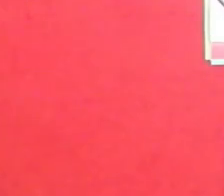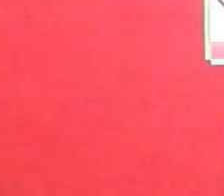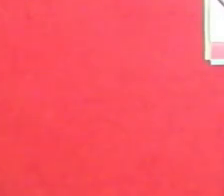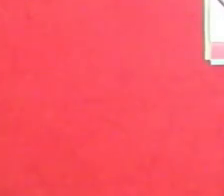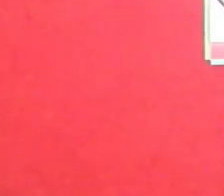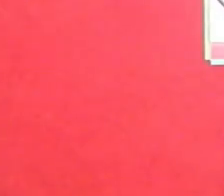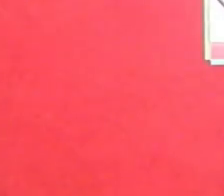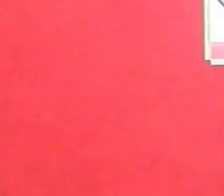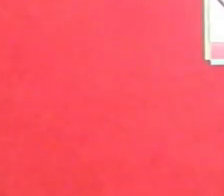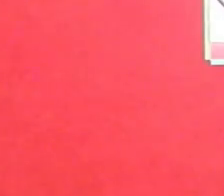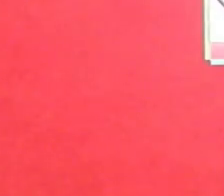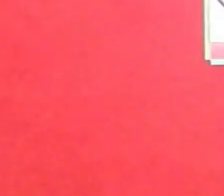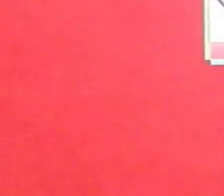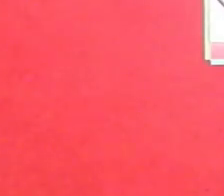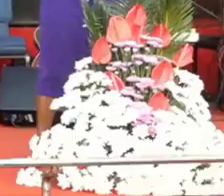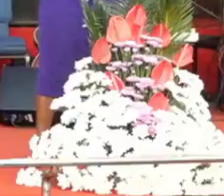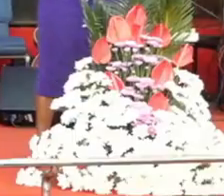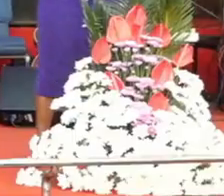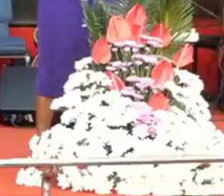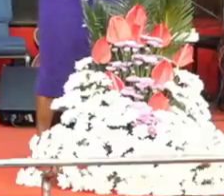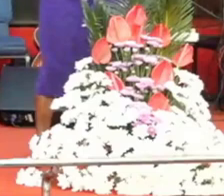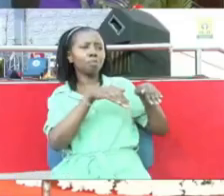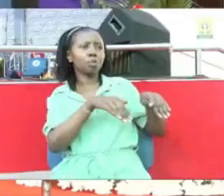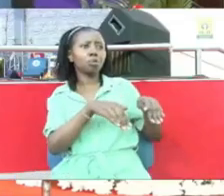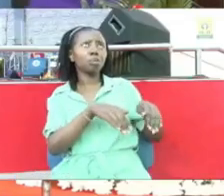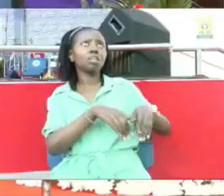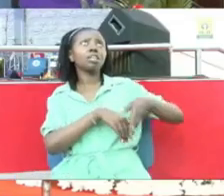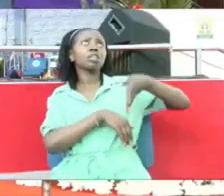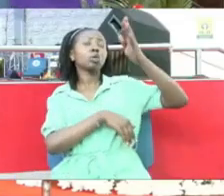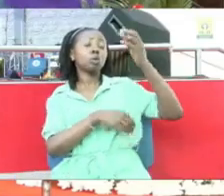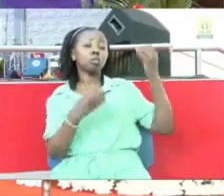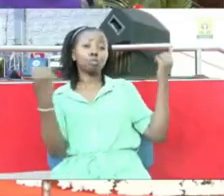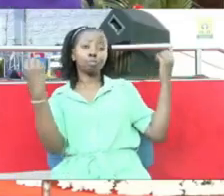you. In lingering, God surprises